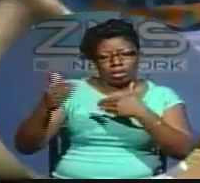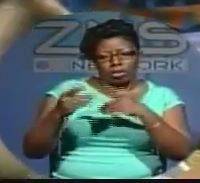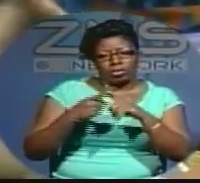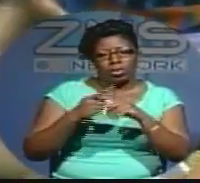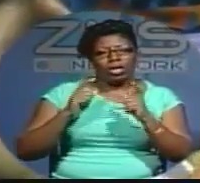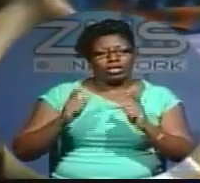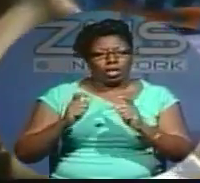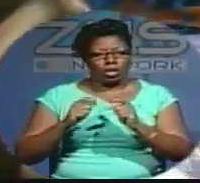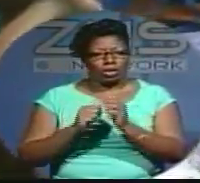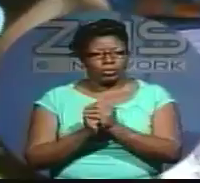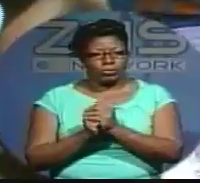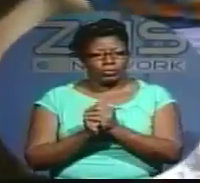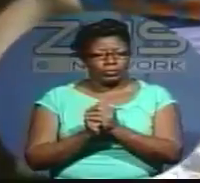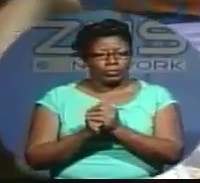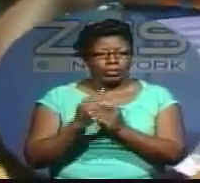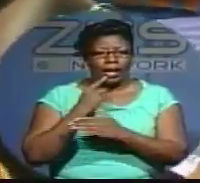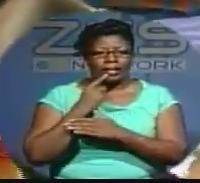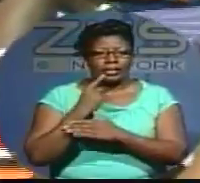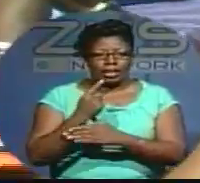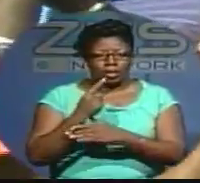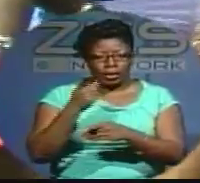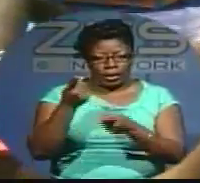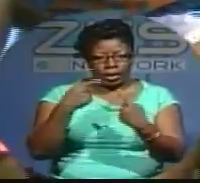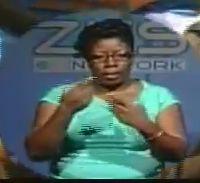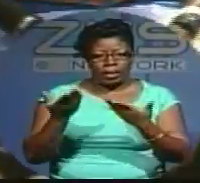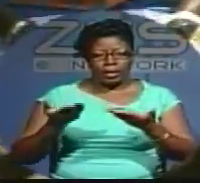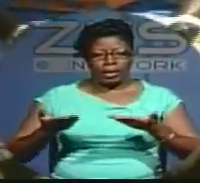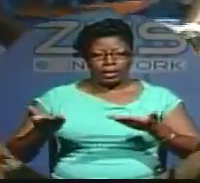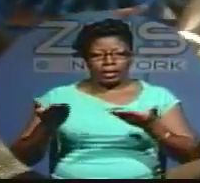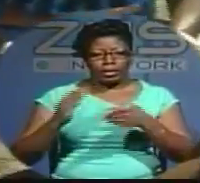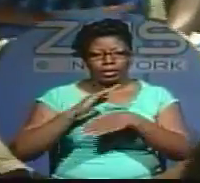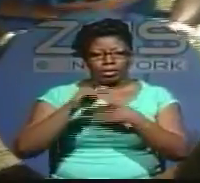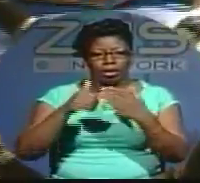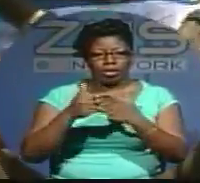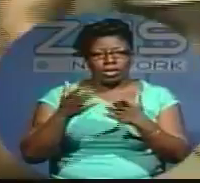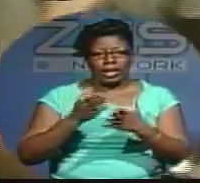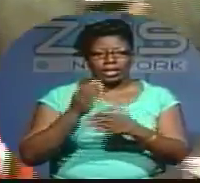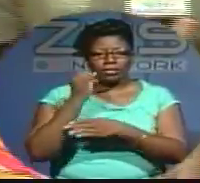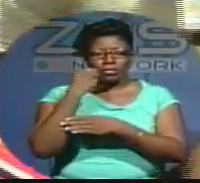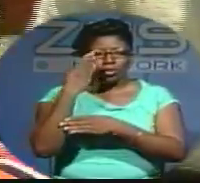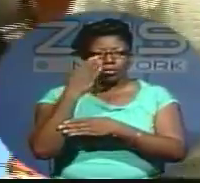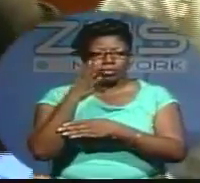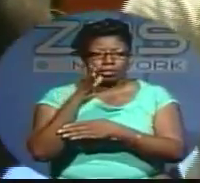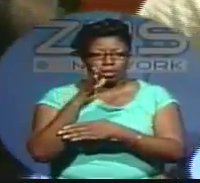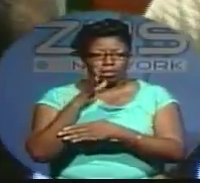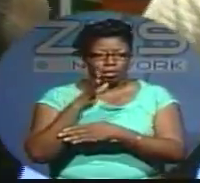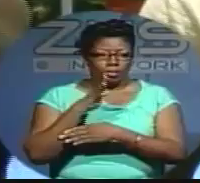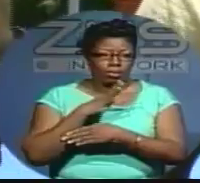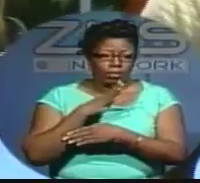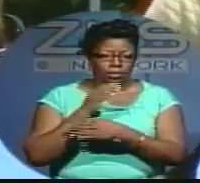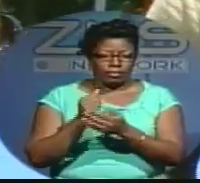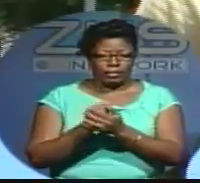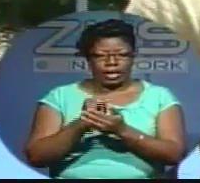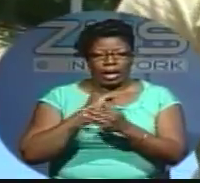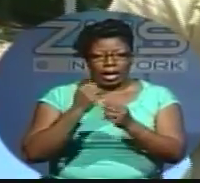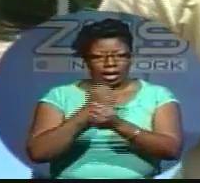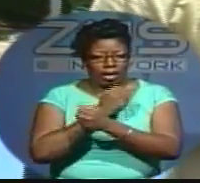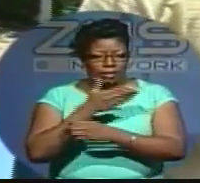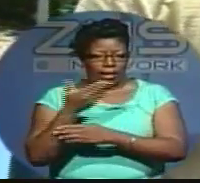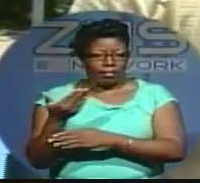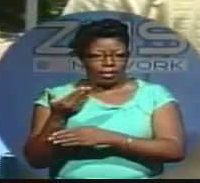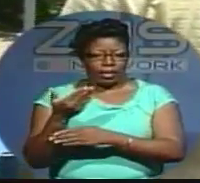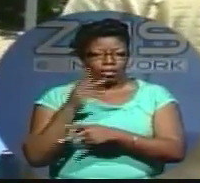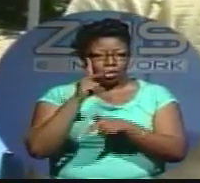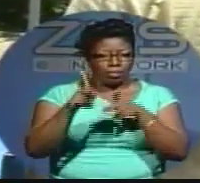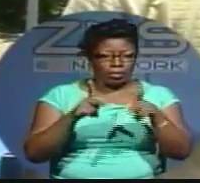listen, I can tell you one thing. When you come with you, all you got is a beautiful woman. Well, I love everything about Crabfest, the environment, the